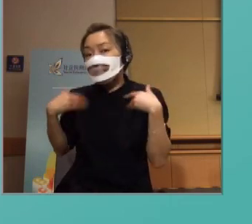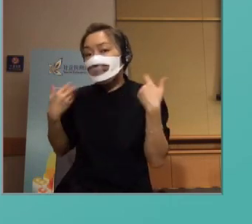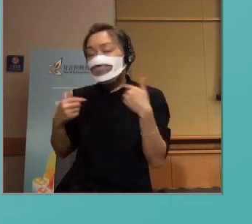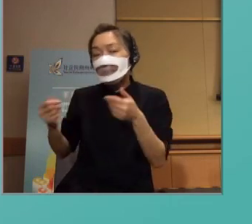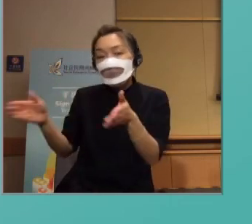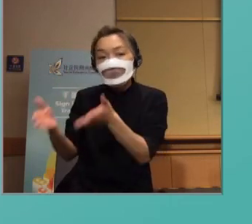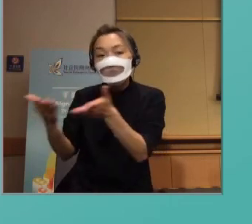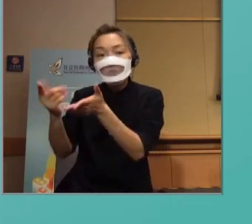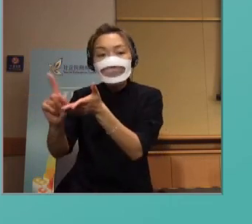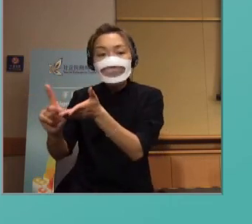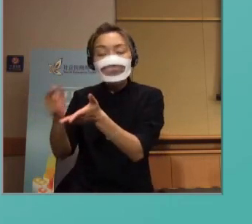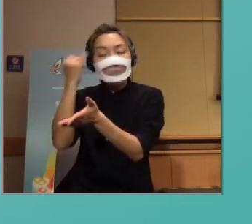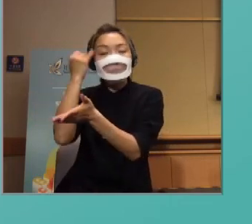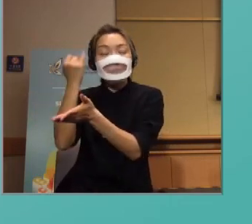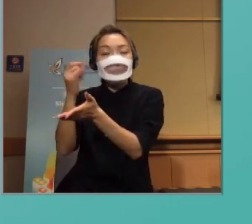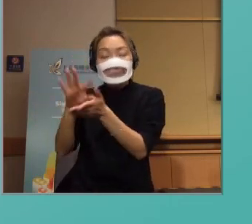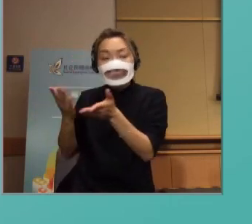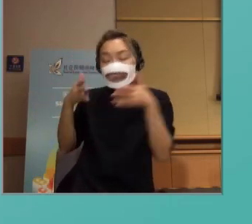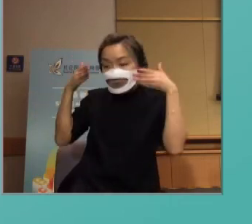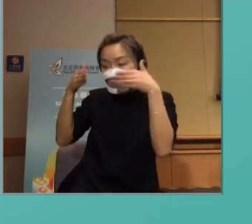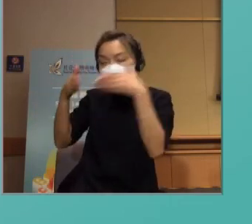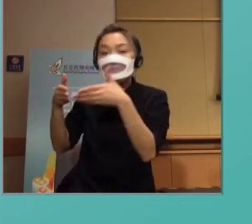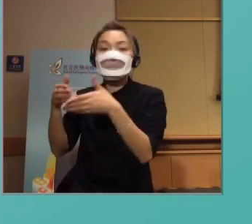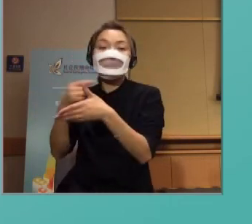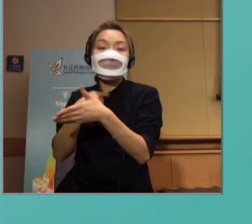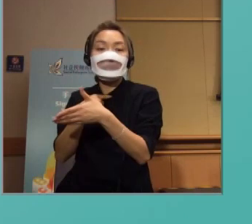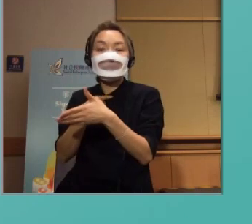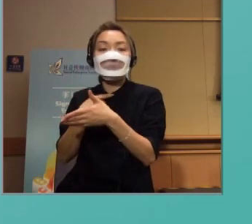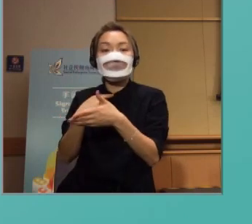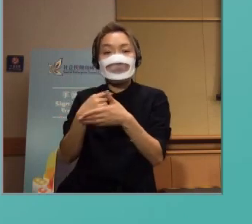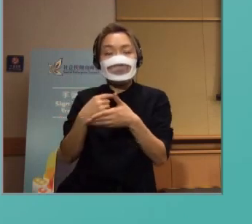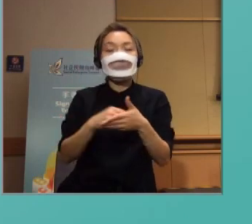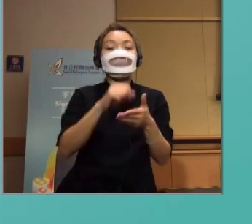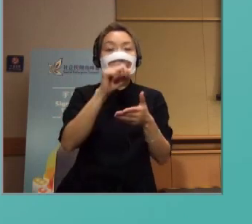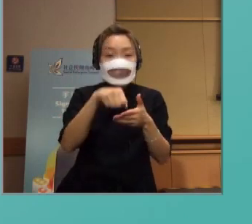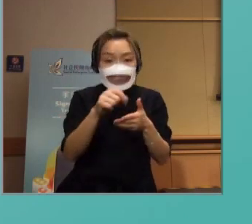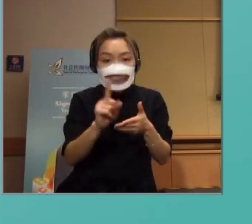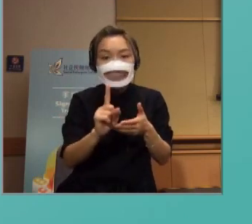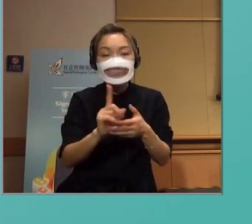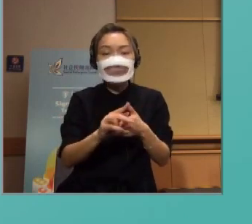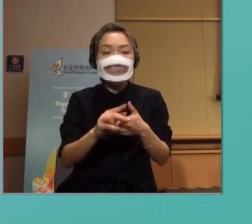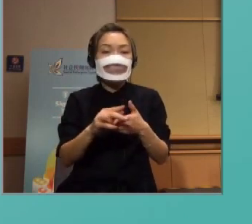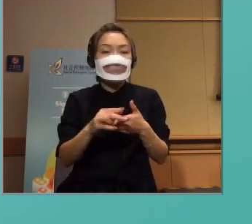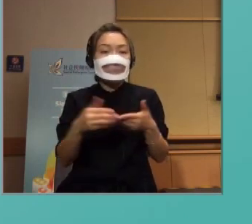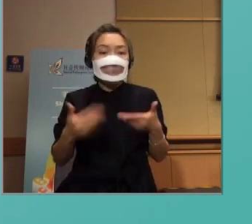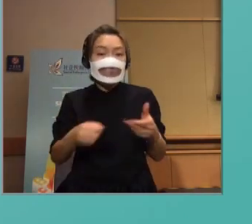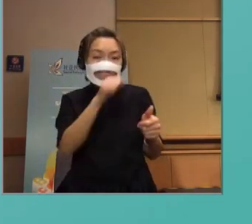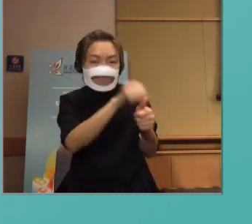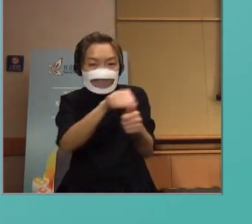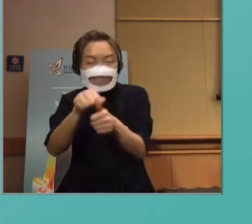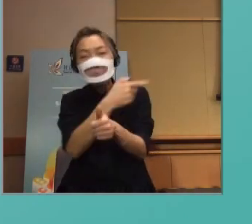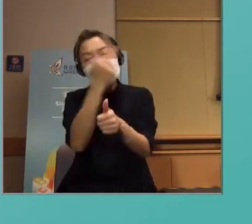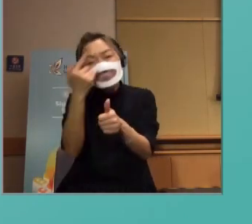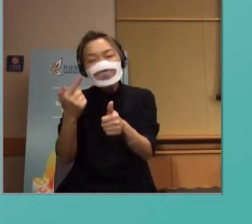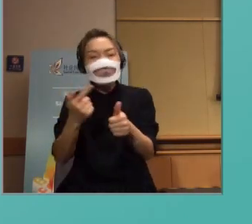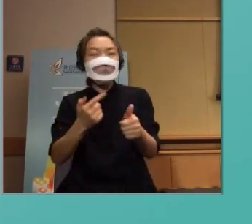attention as well. And at the same time, scams, yes, is a bad thing, but I would urge everyone to think of